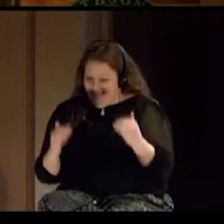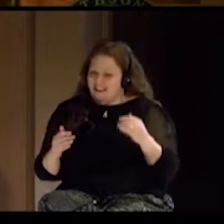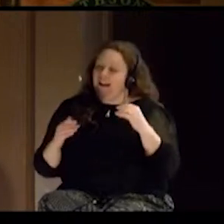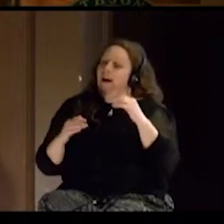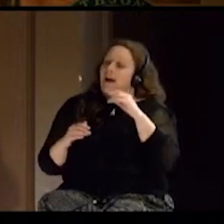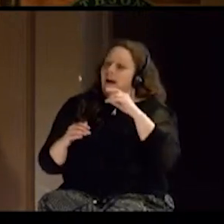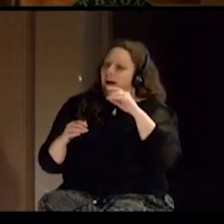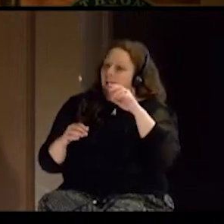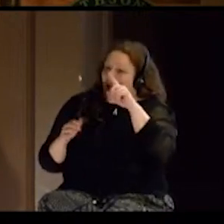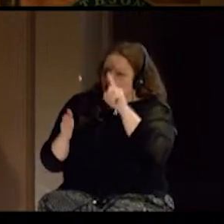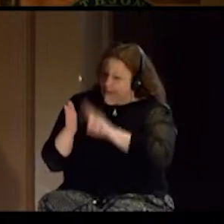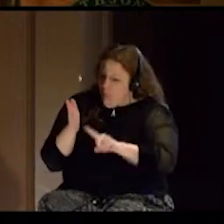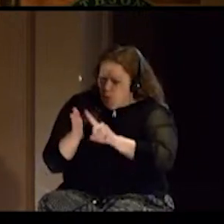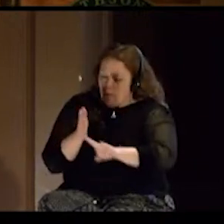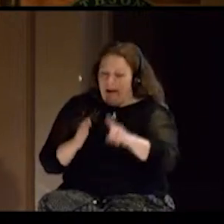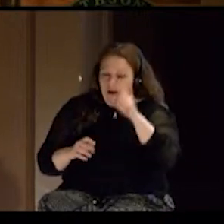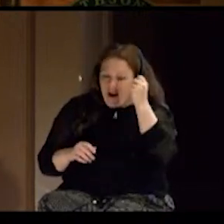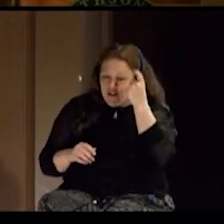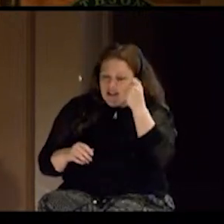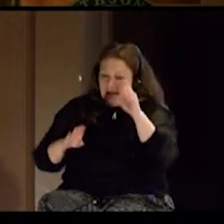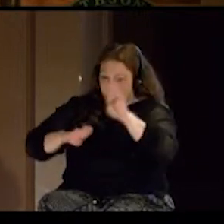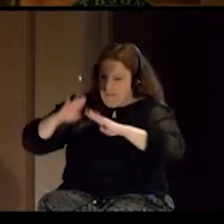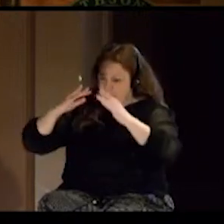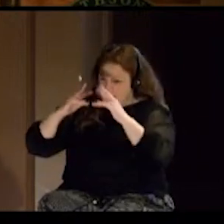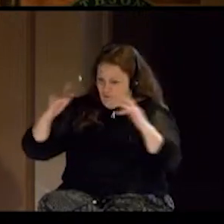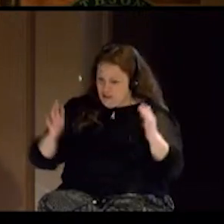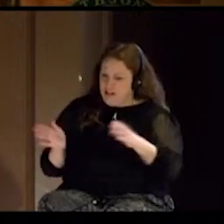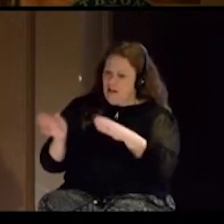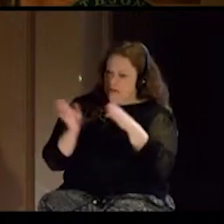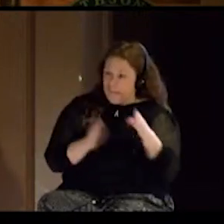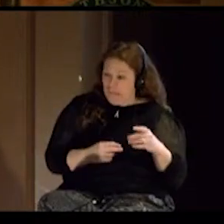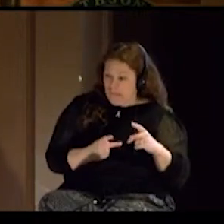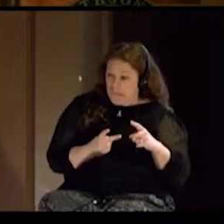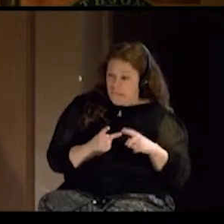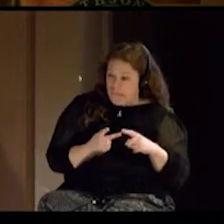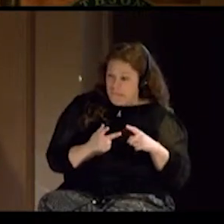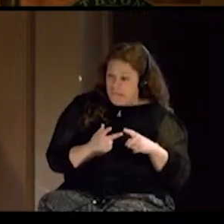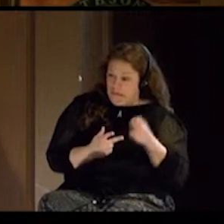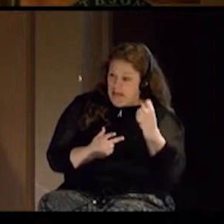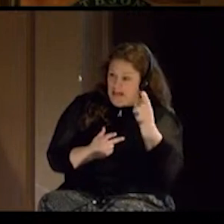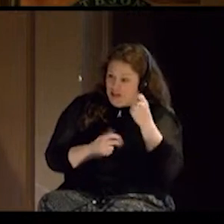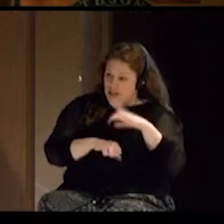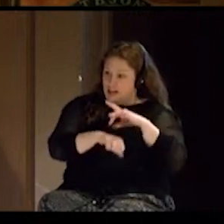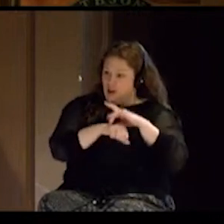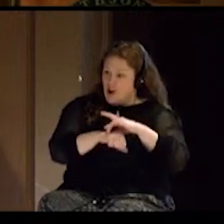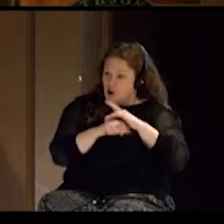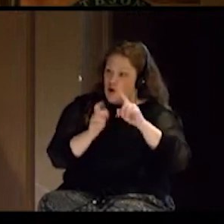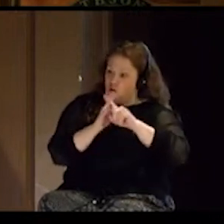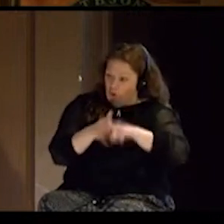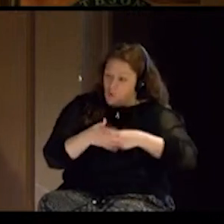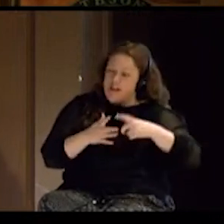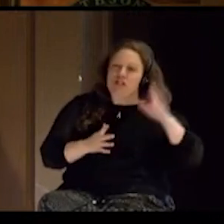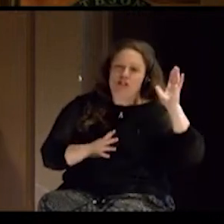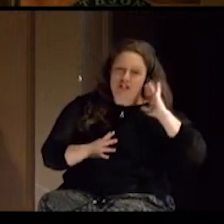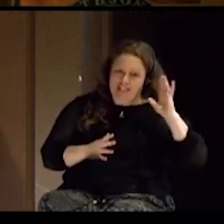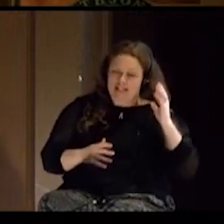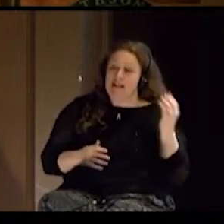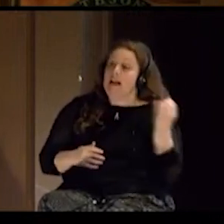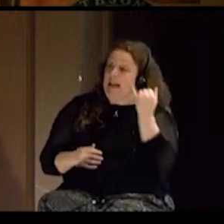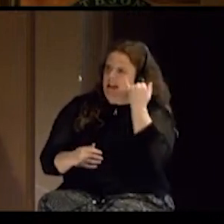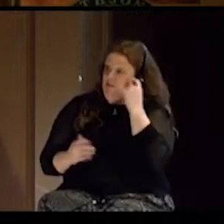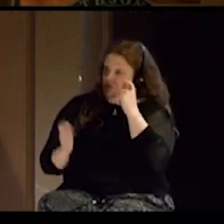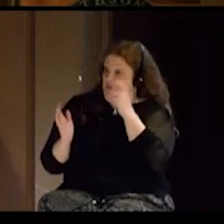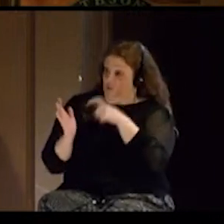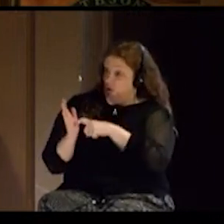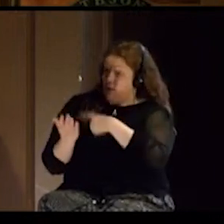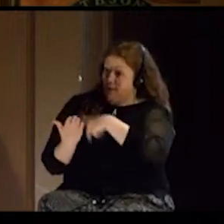biodiversity, understanding Earth's origin and evolution, and humans in the 21st century. And if you picked up a program